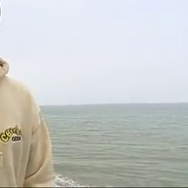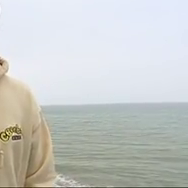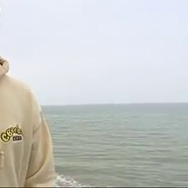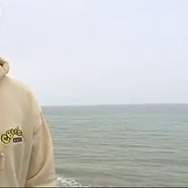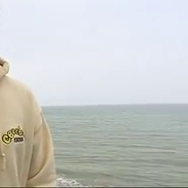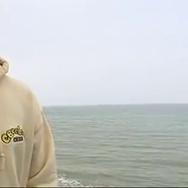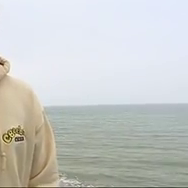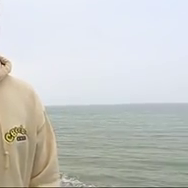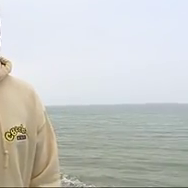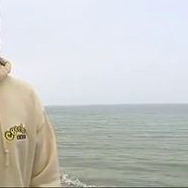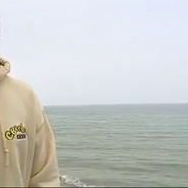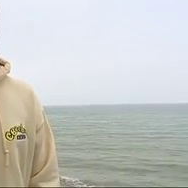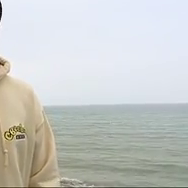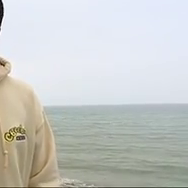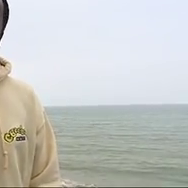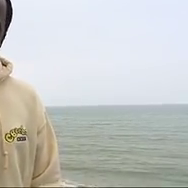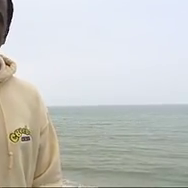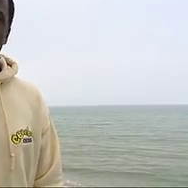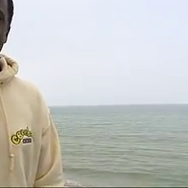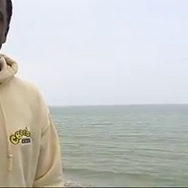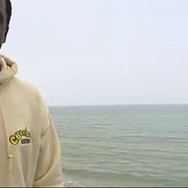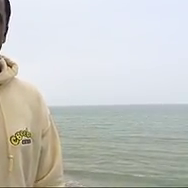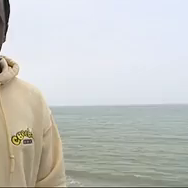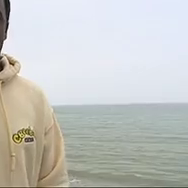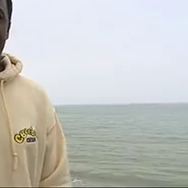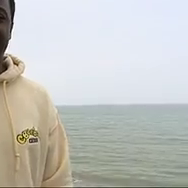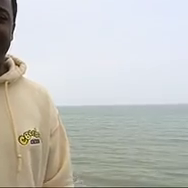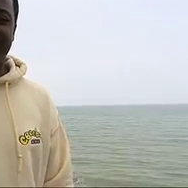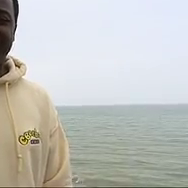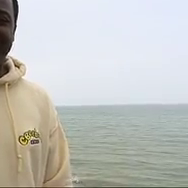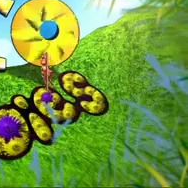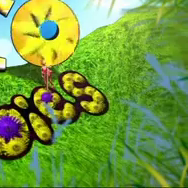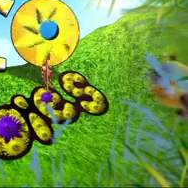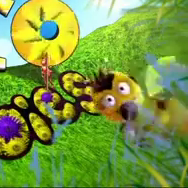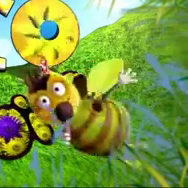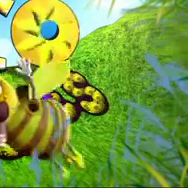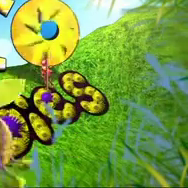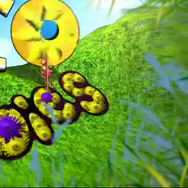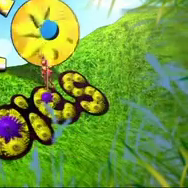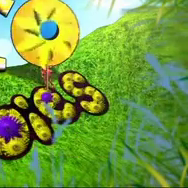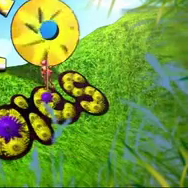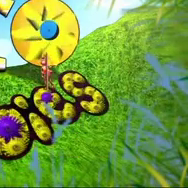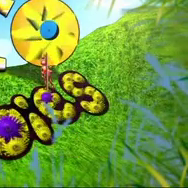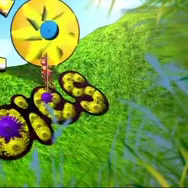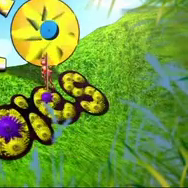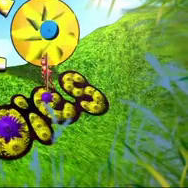yourself a green star. Maybe you put something in a bin while you were out and about. Can't wait to see them.